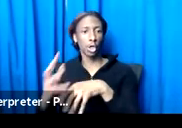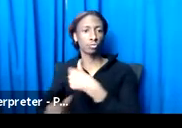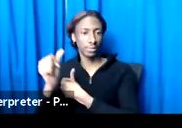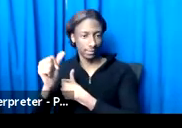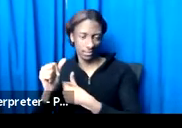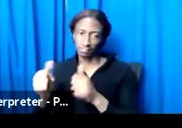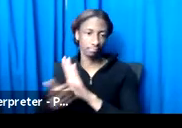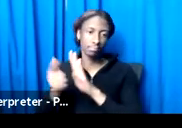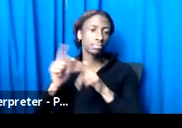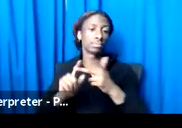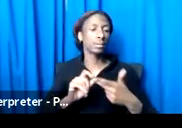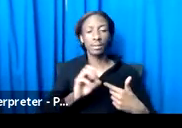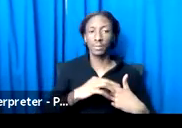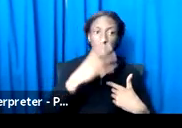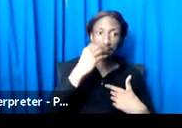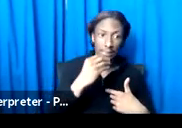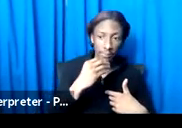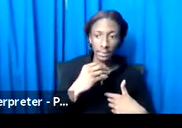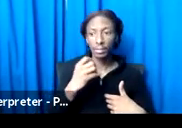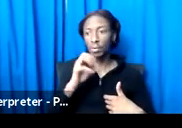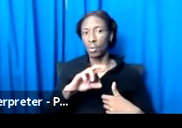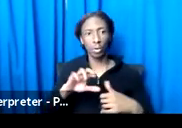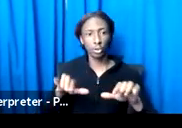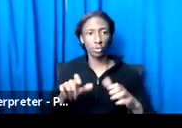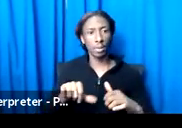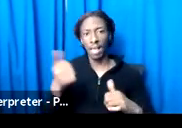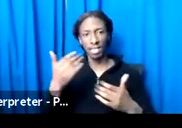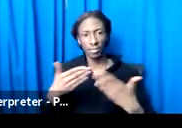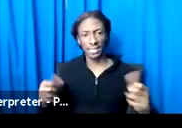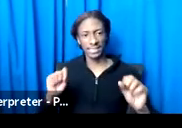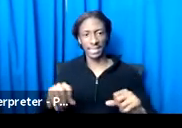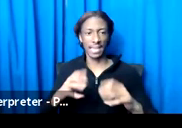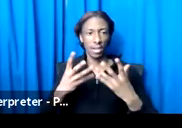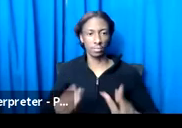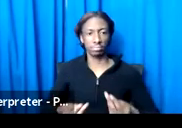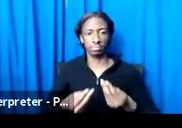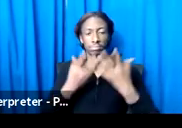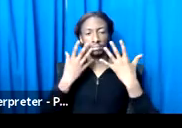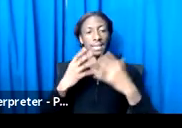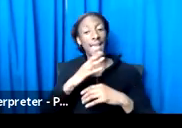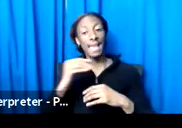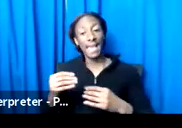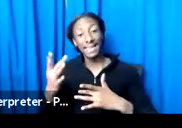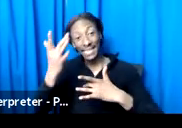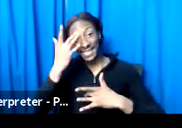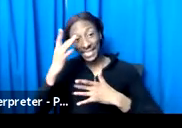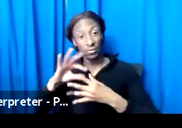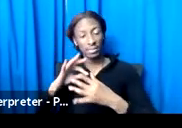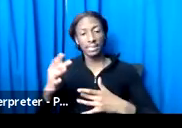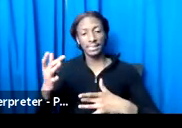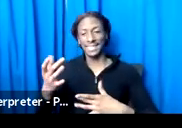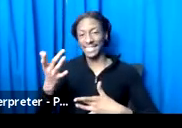sleeping or when doing outdoor activities that could get masks wet. Additionally, heat-related illness is a long-standing health